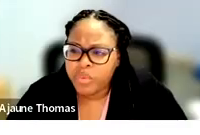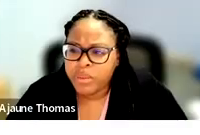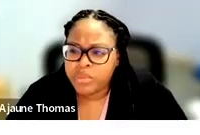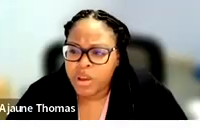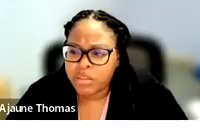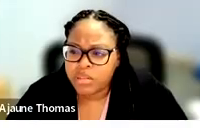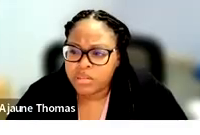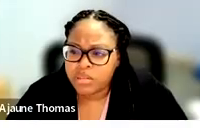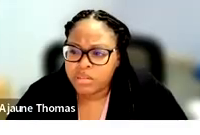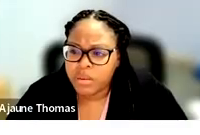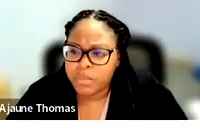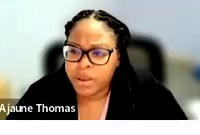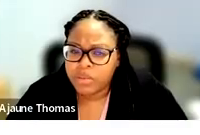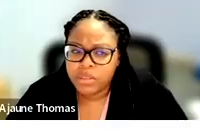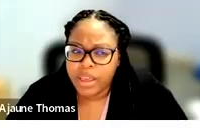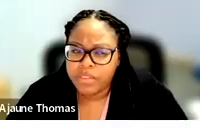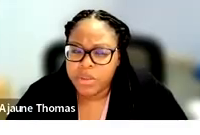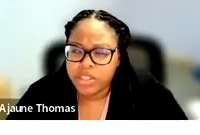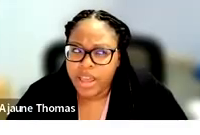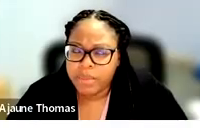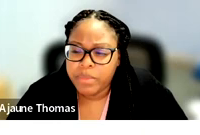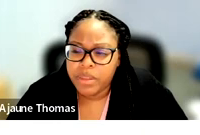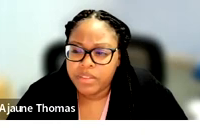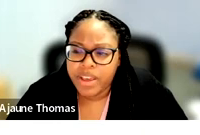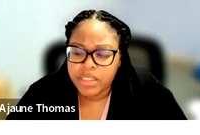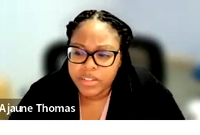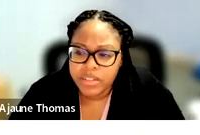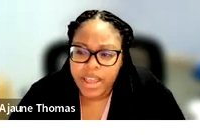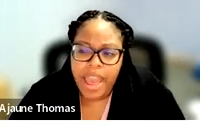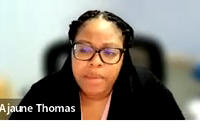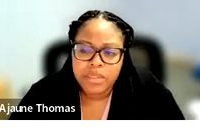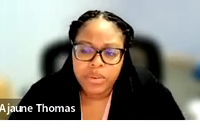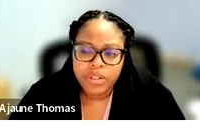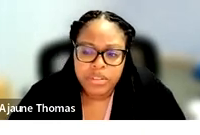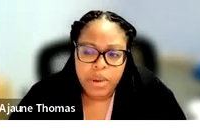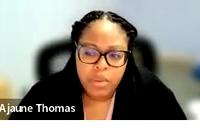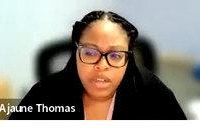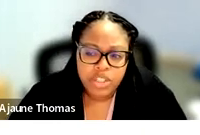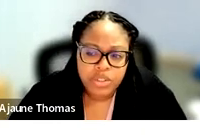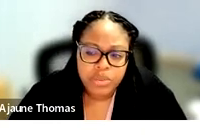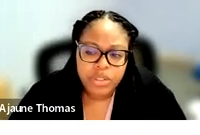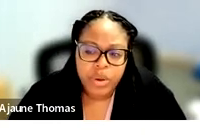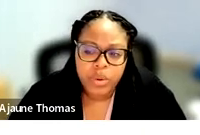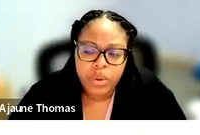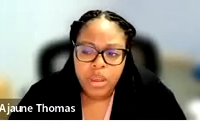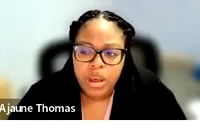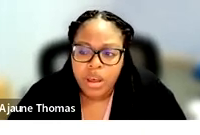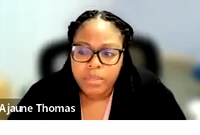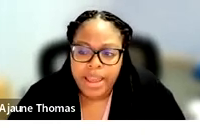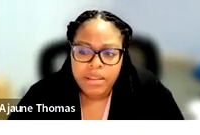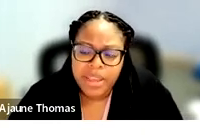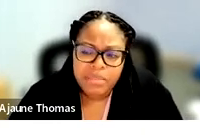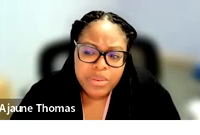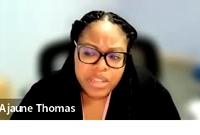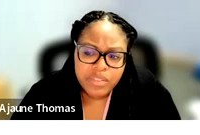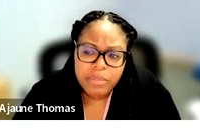I don't know if we talked about that, if you mentioned that, Abby, but the fact that there's like apps on your smartwatch too. So